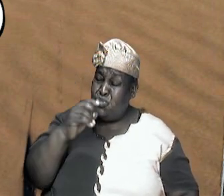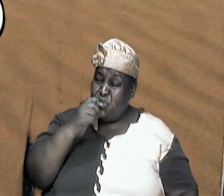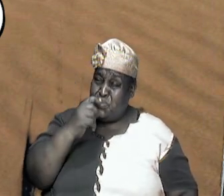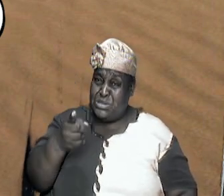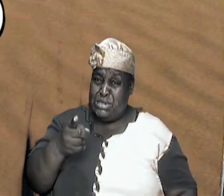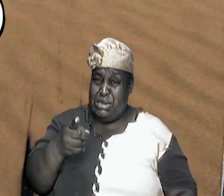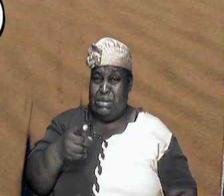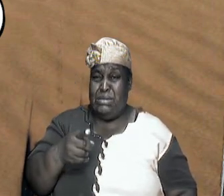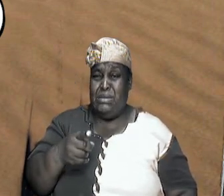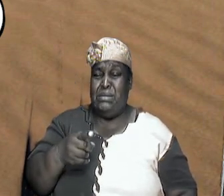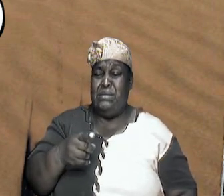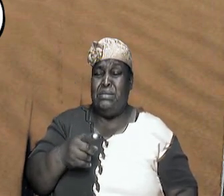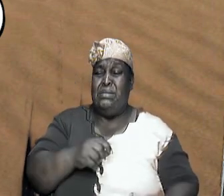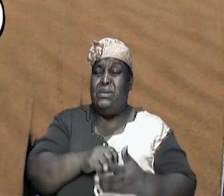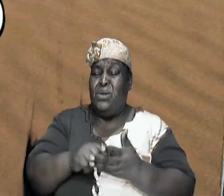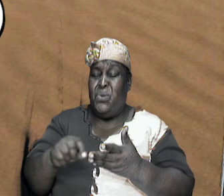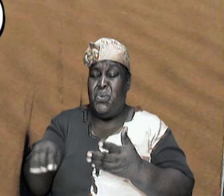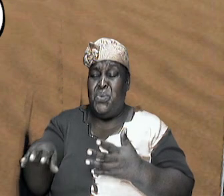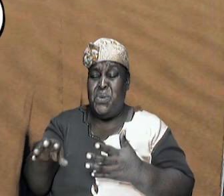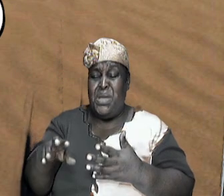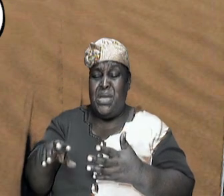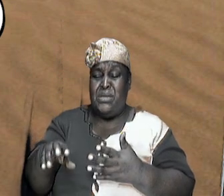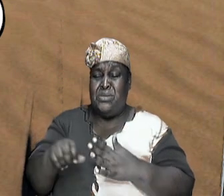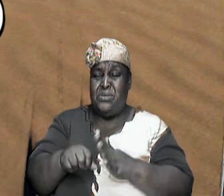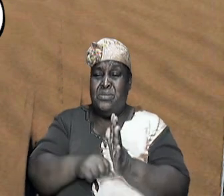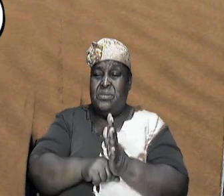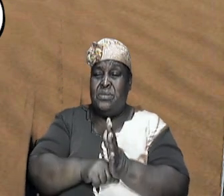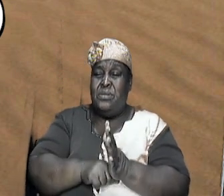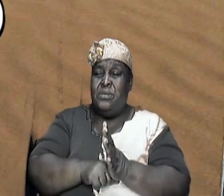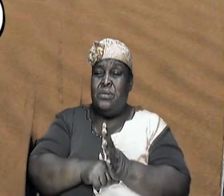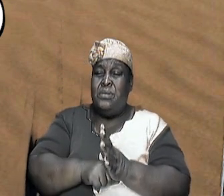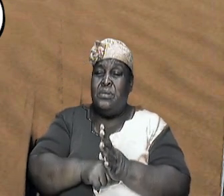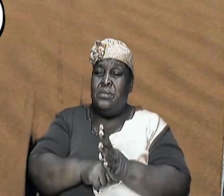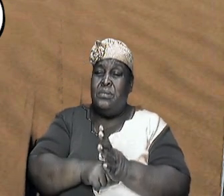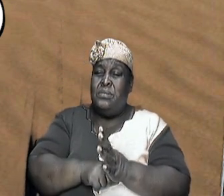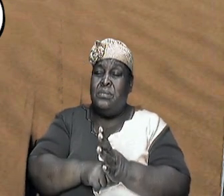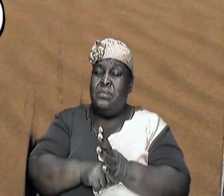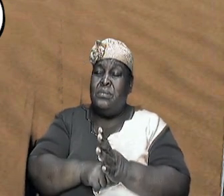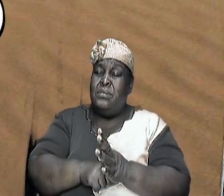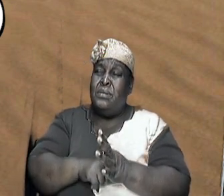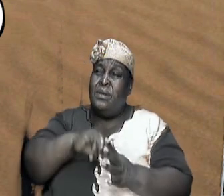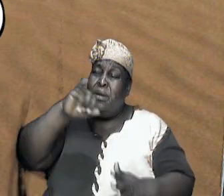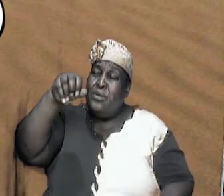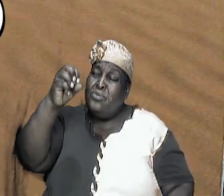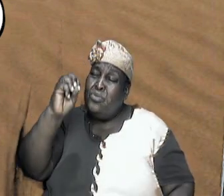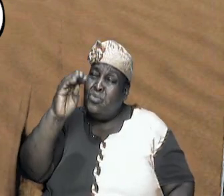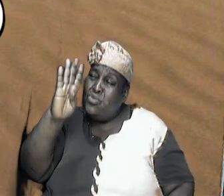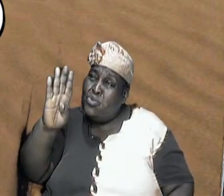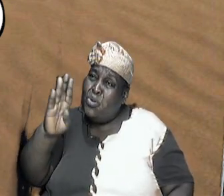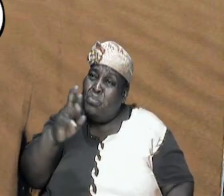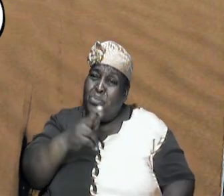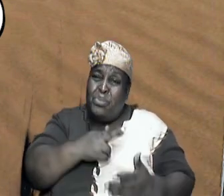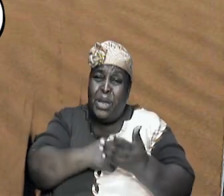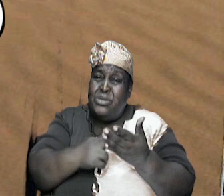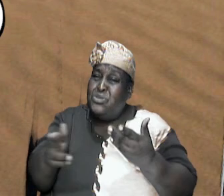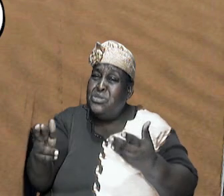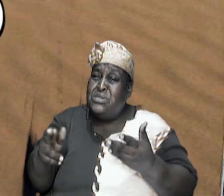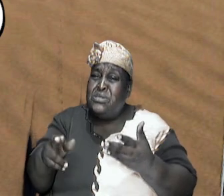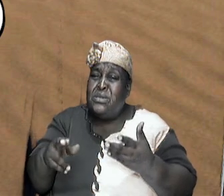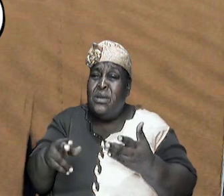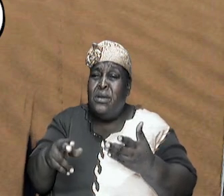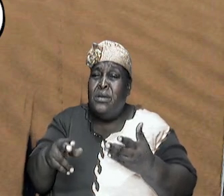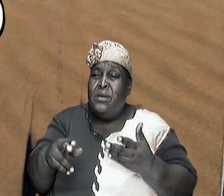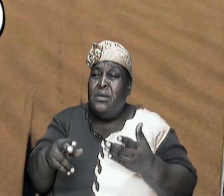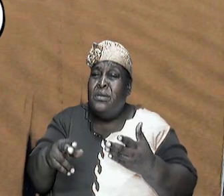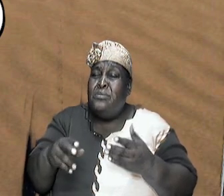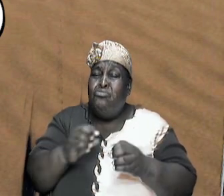read the scripture, Job was adamant. Job was adamant that, look here, I did nothing